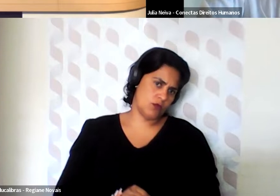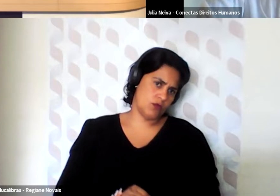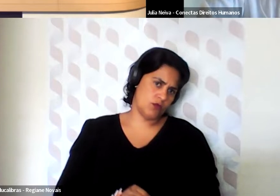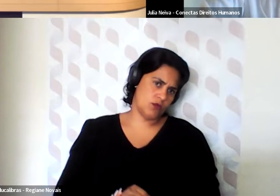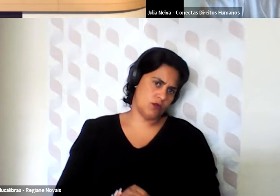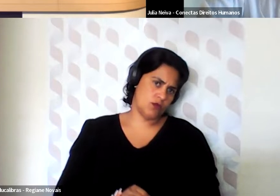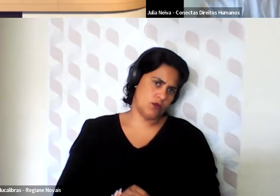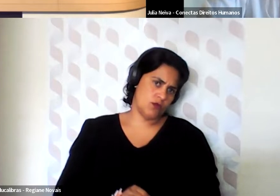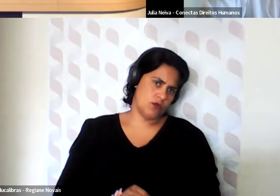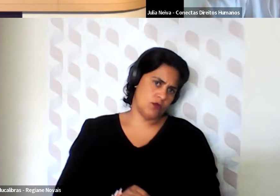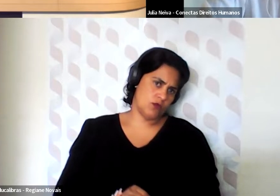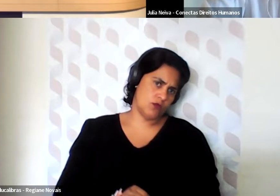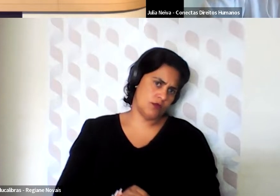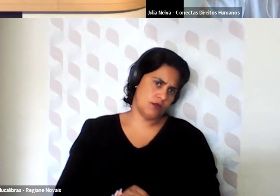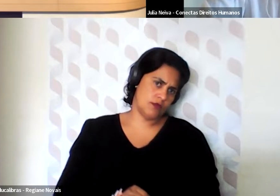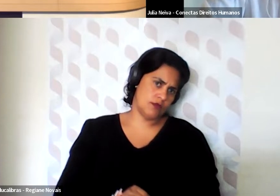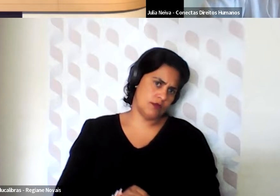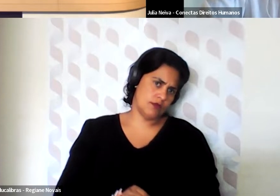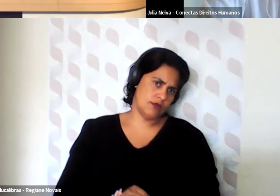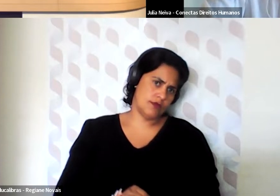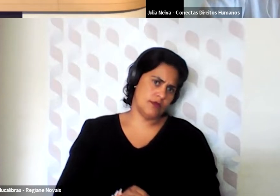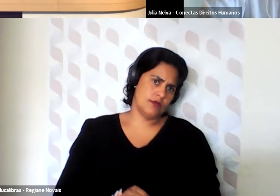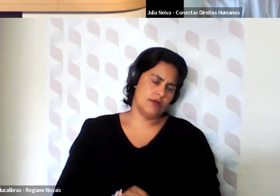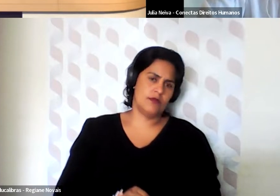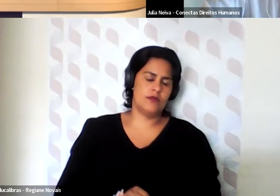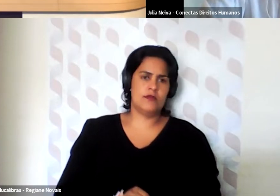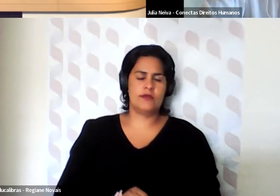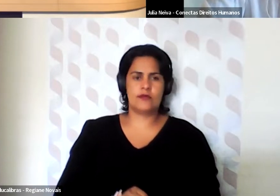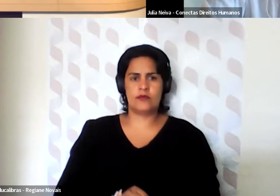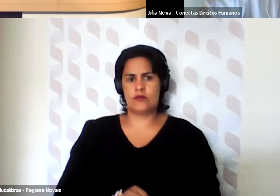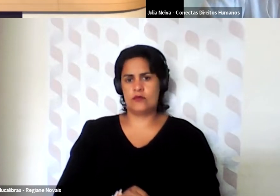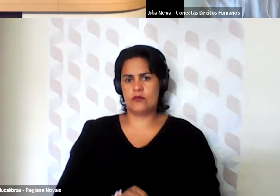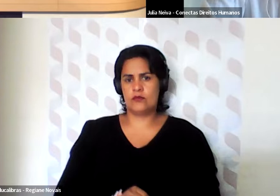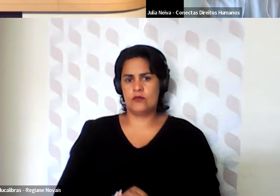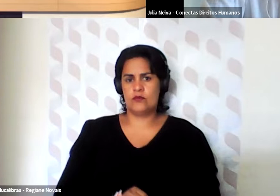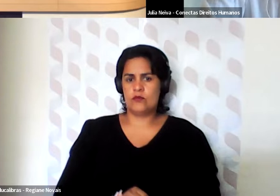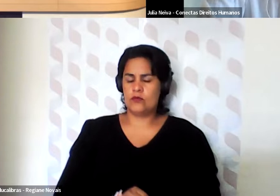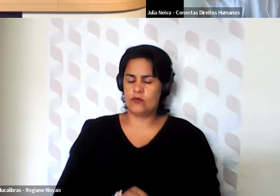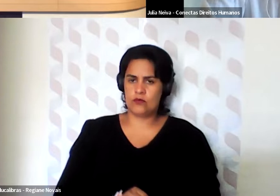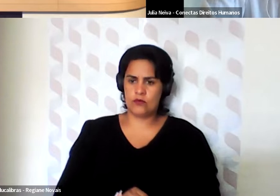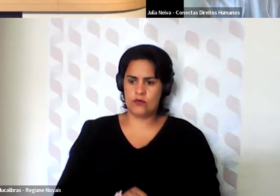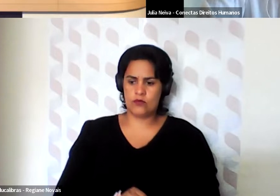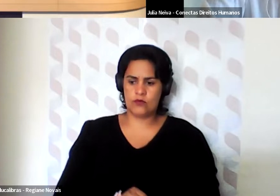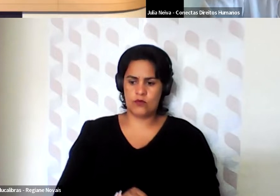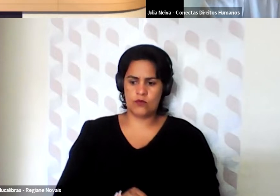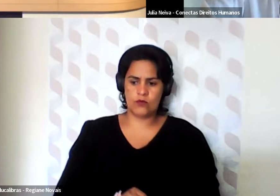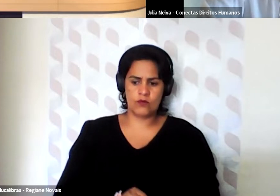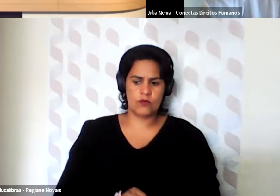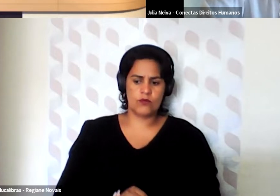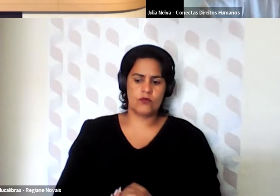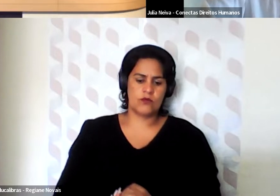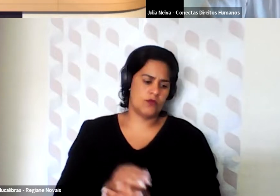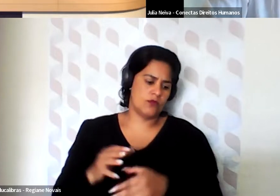day and discussions tomorrow as well. And we hope that we know it's Friday evening, so in a